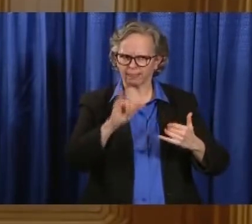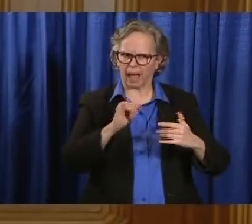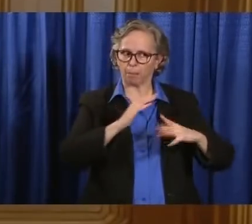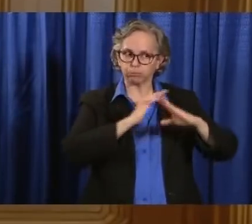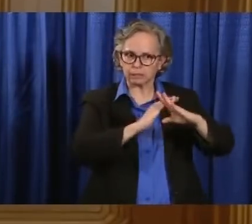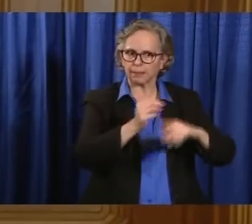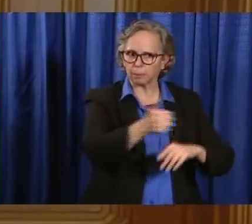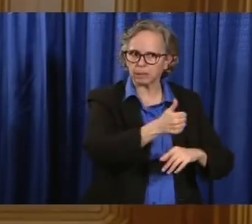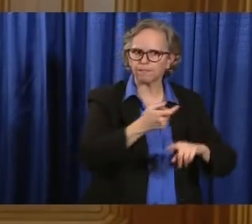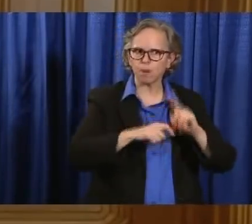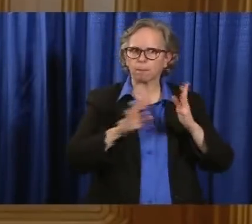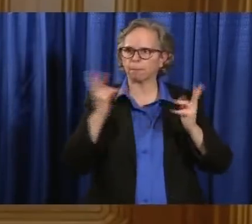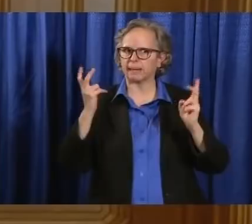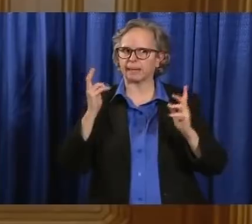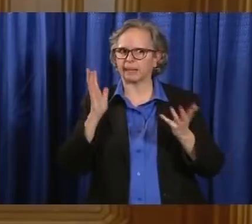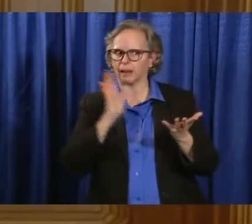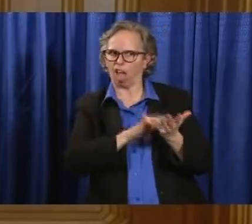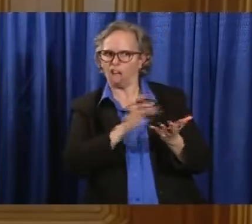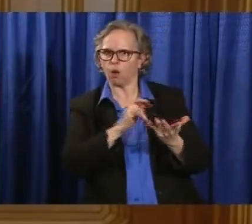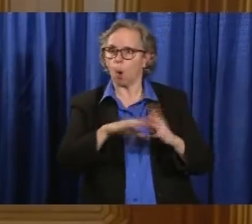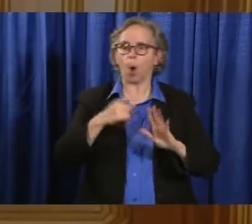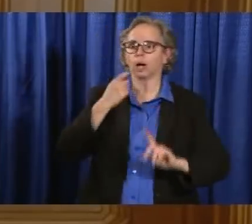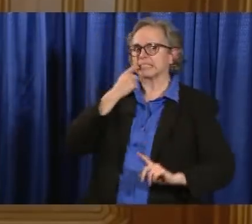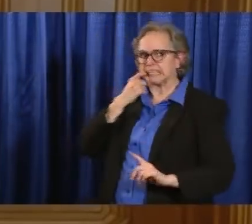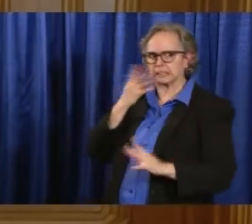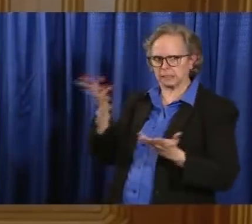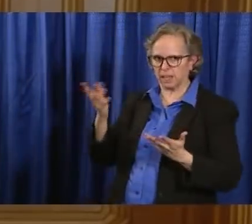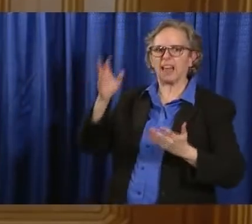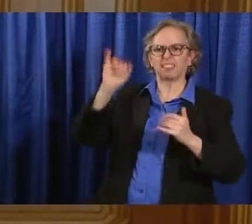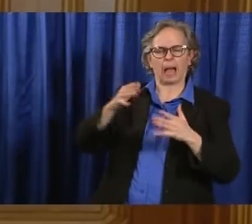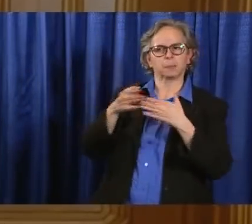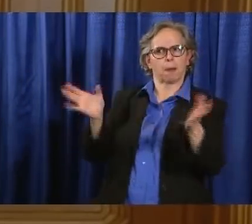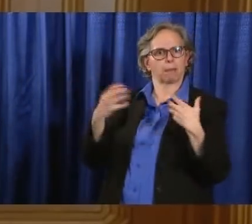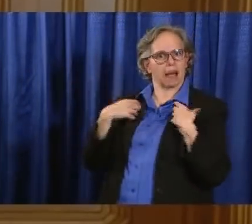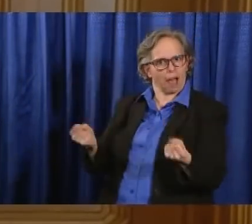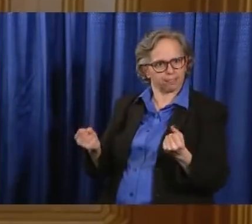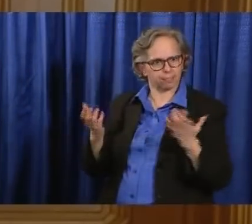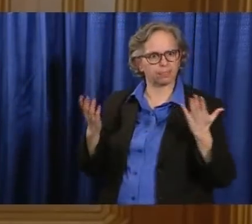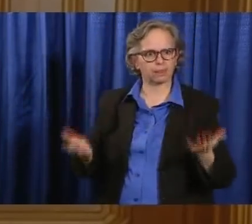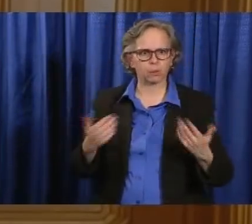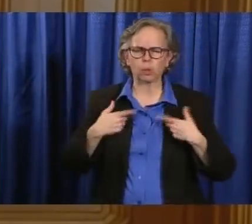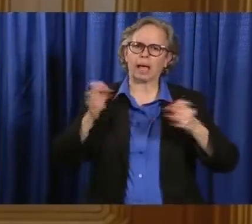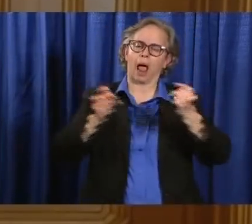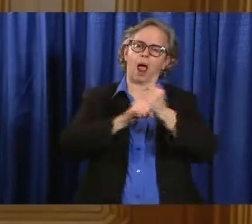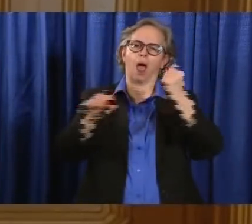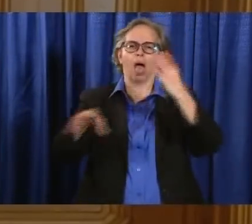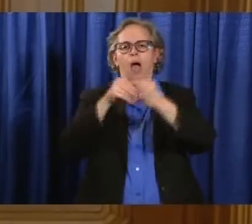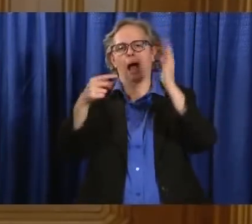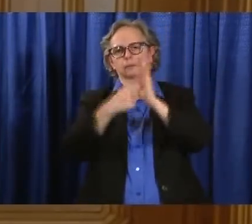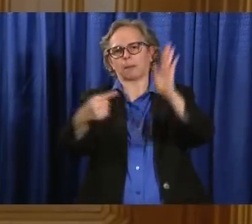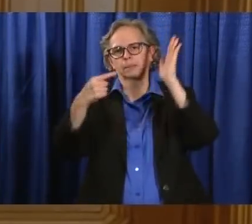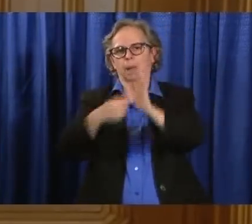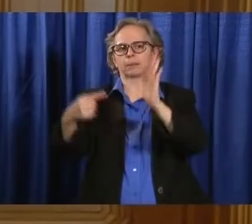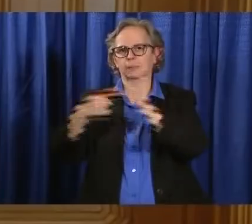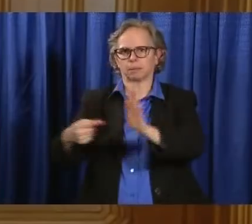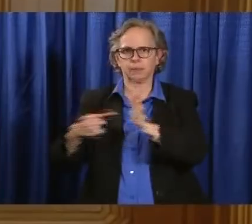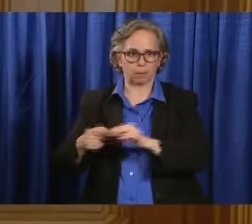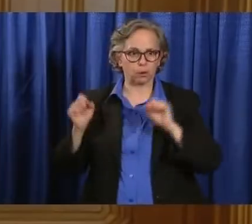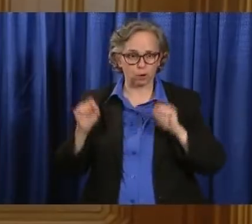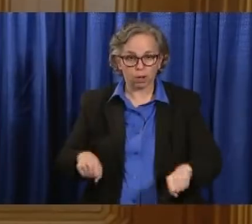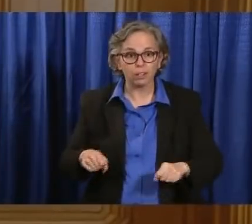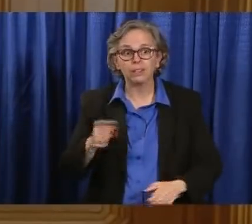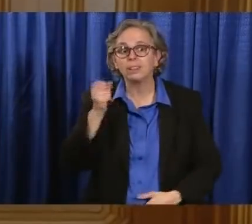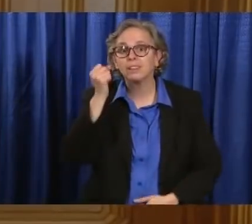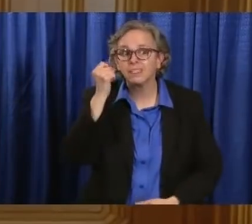public health, and we could go on and on. So we've had a real focus on it, not just in the health department, but public health. One